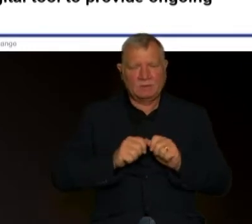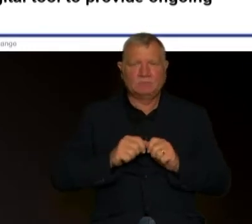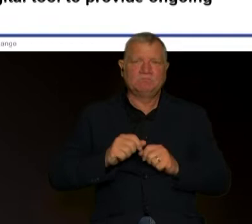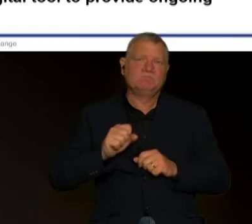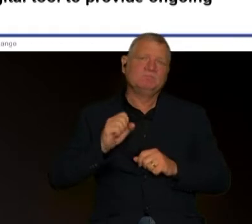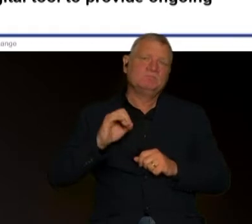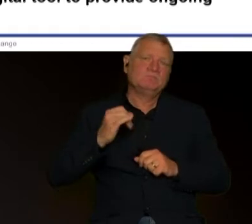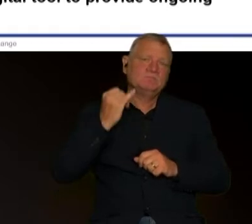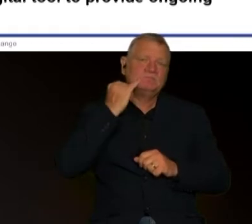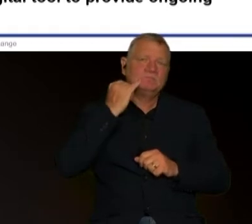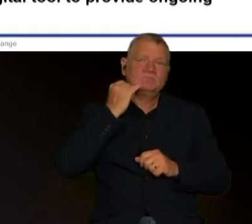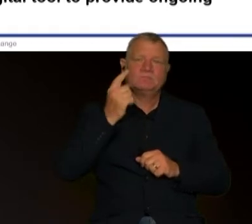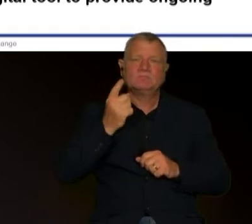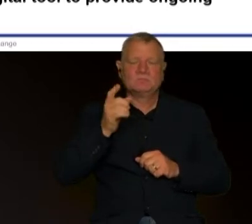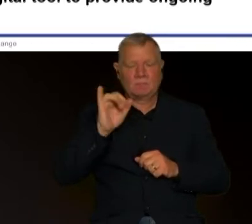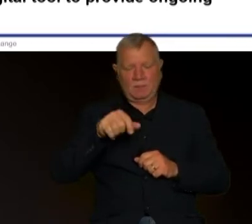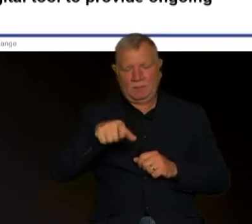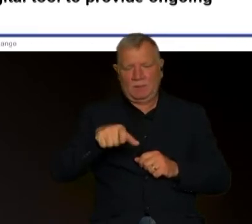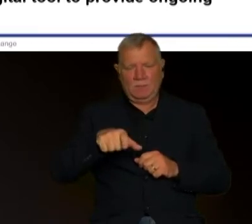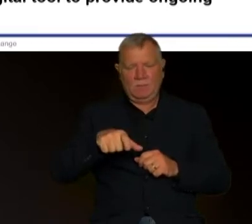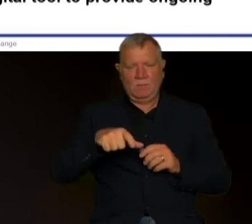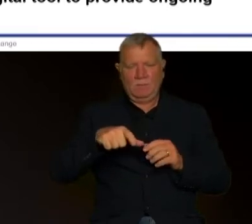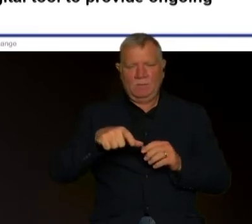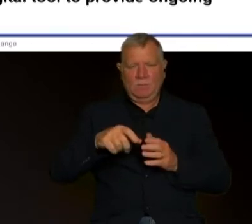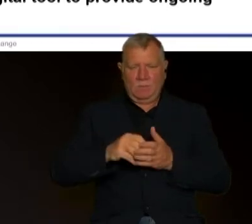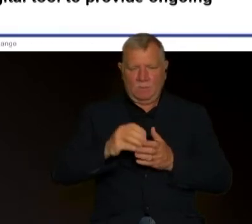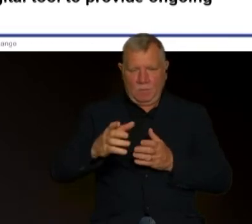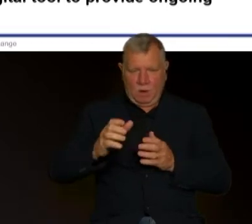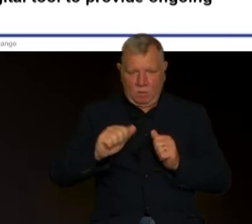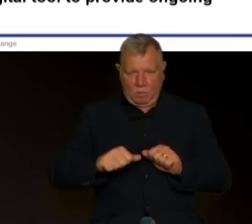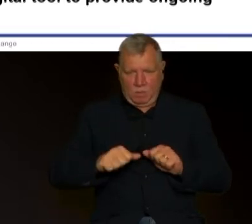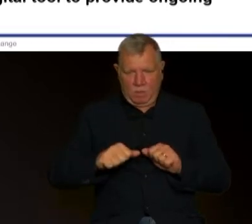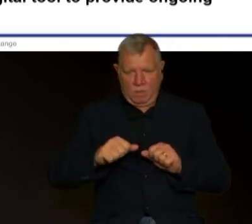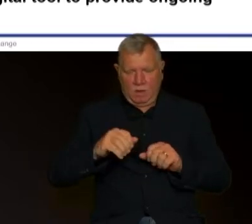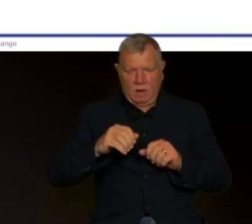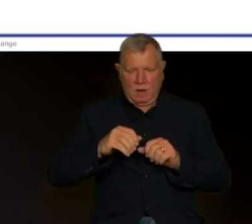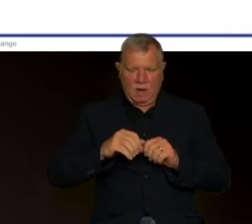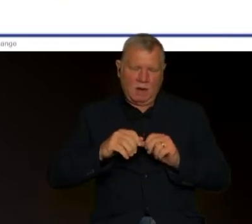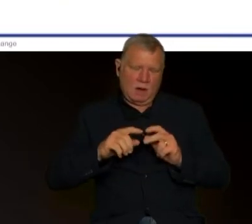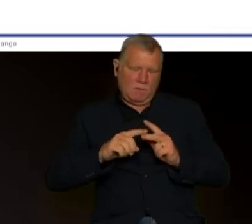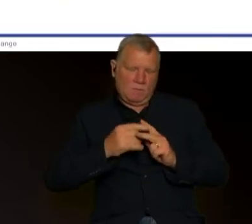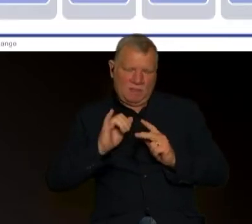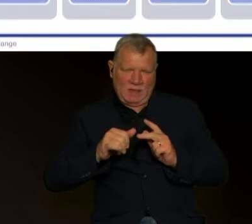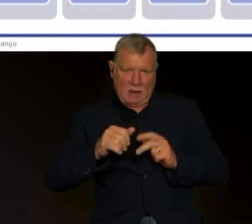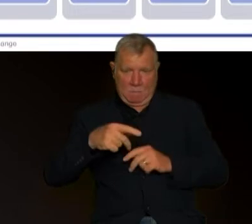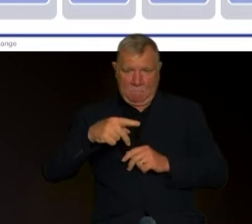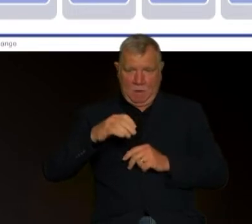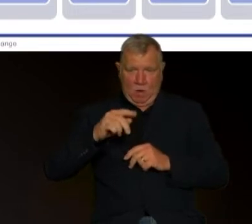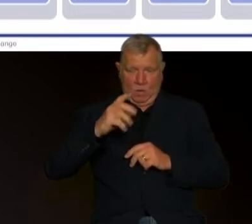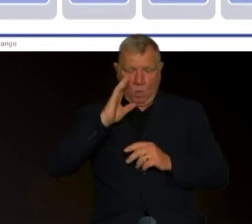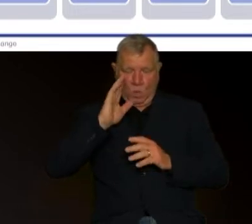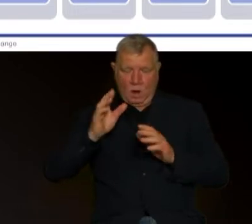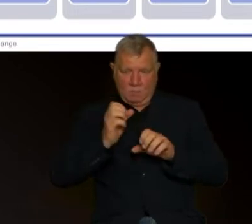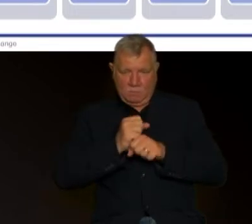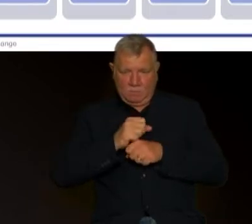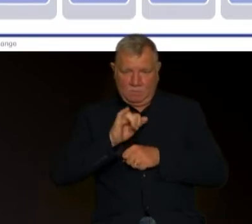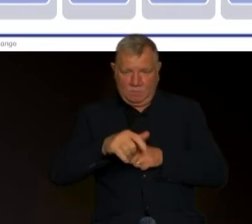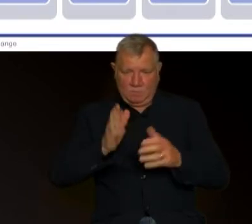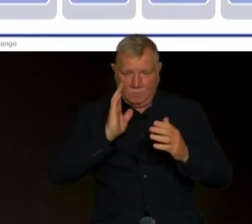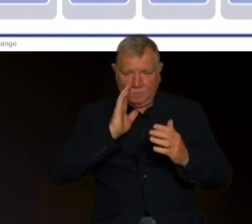areas and topics. And this platform was purchased to provide it as the pilot,